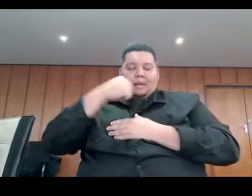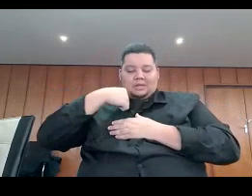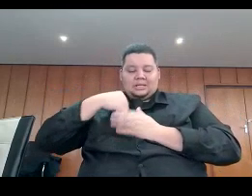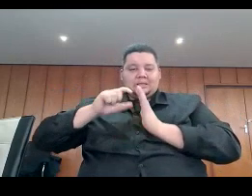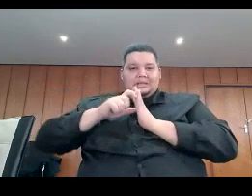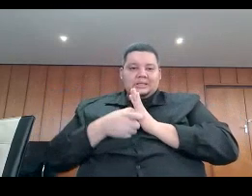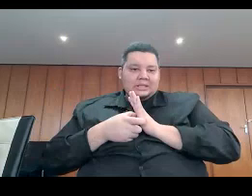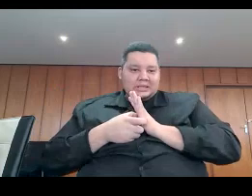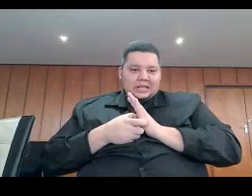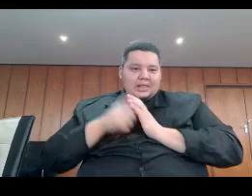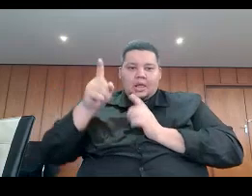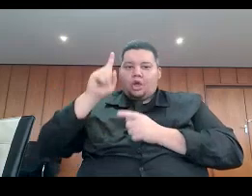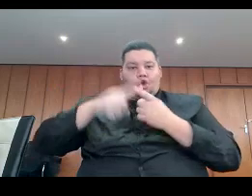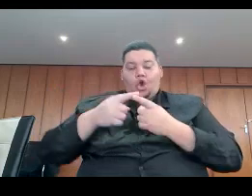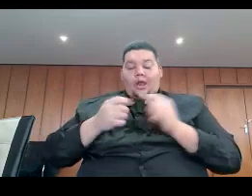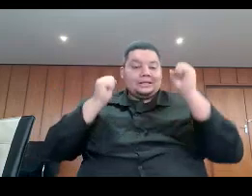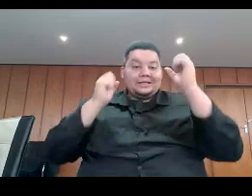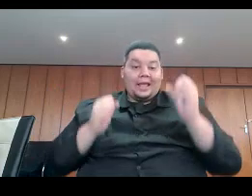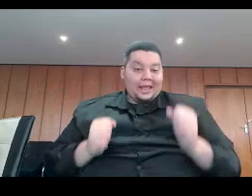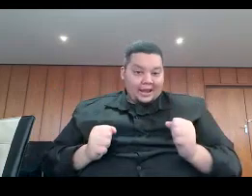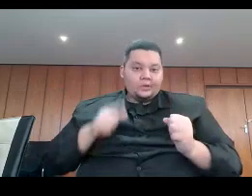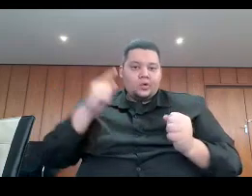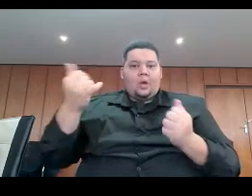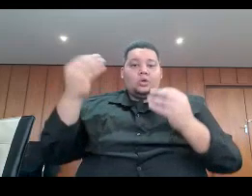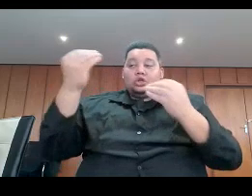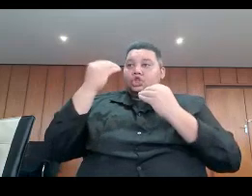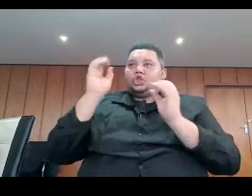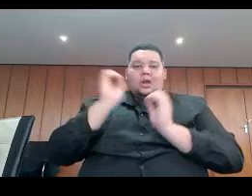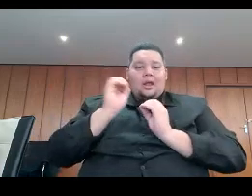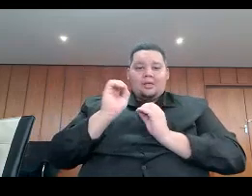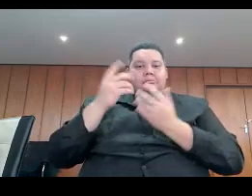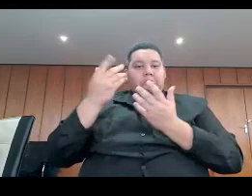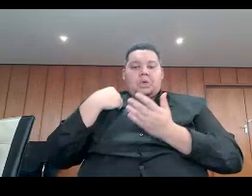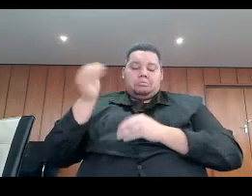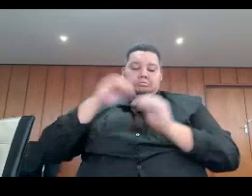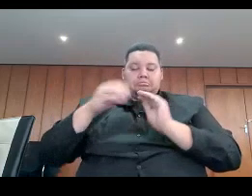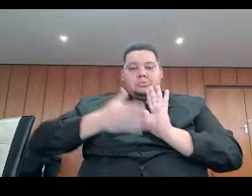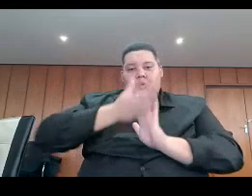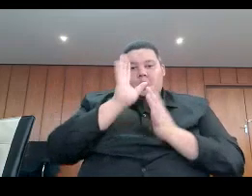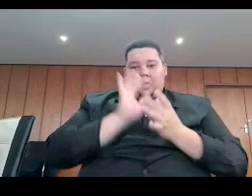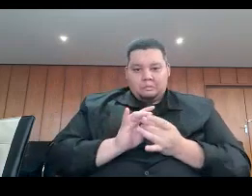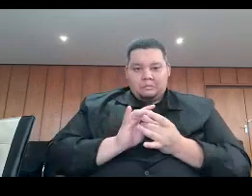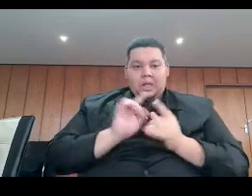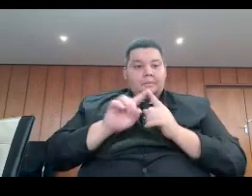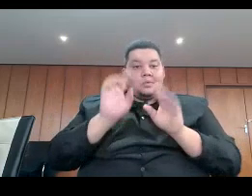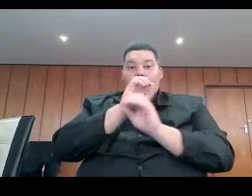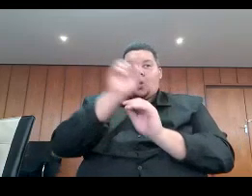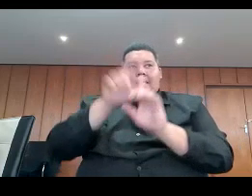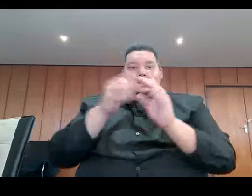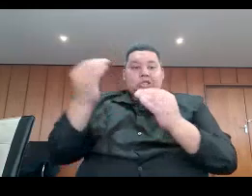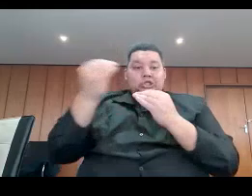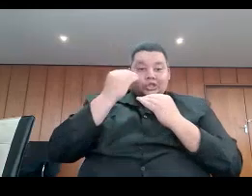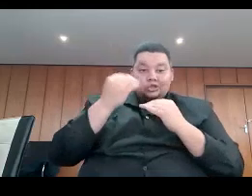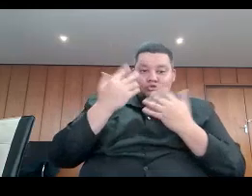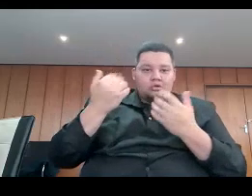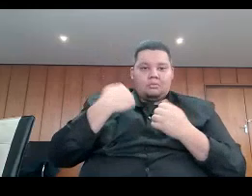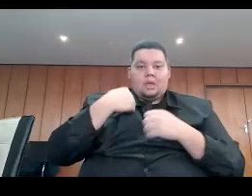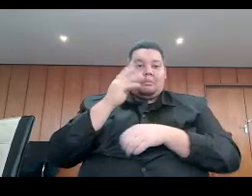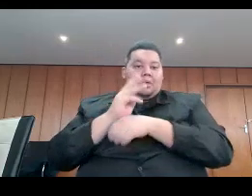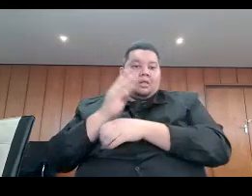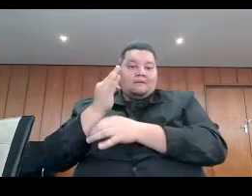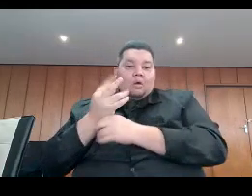They cannot speak sign language, so they teach me nothing and I go home. And there's no one to teach me. My